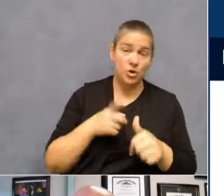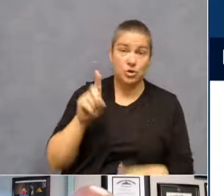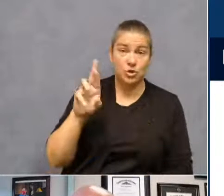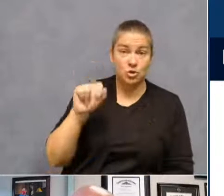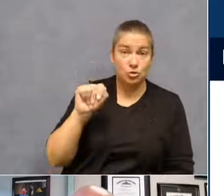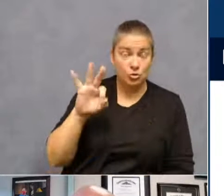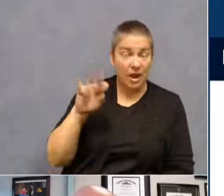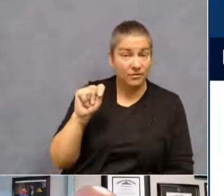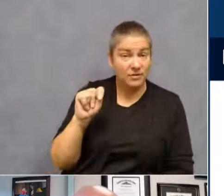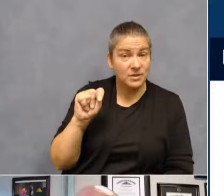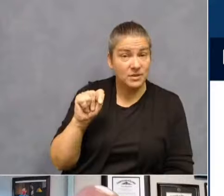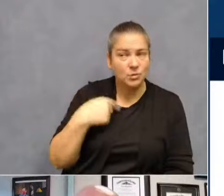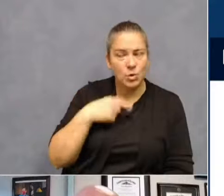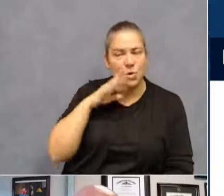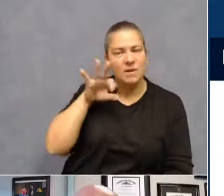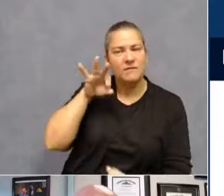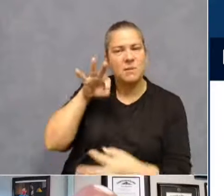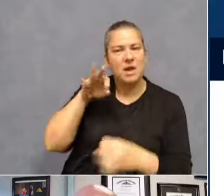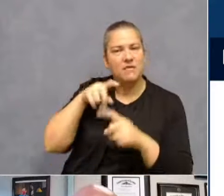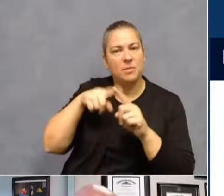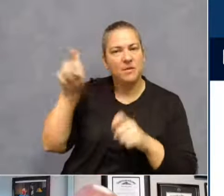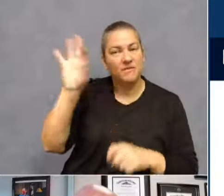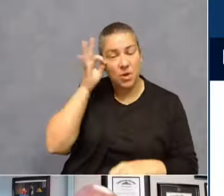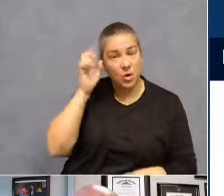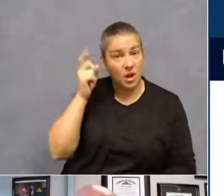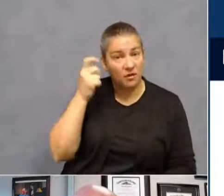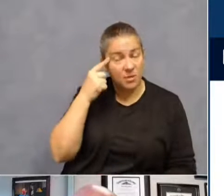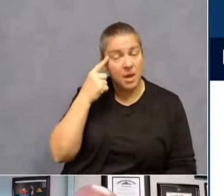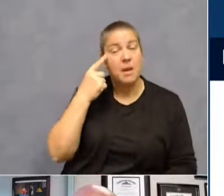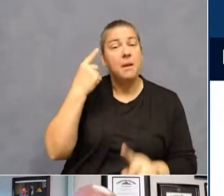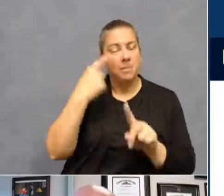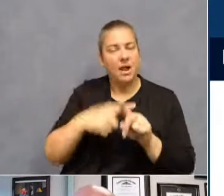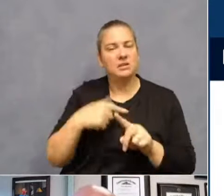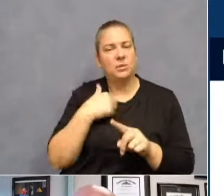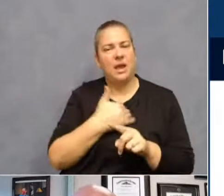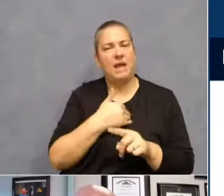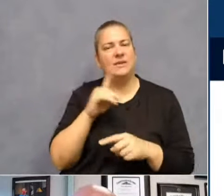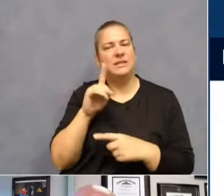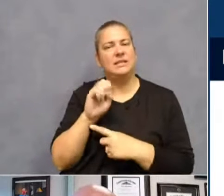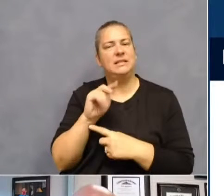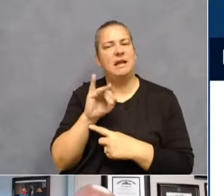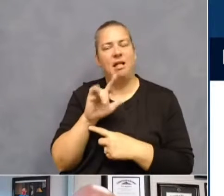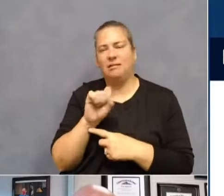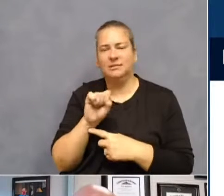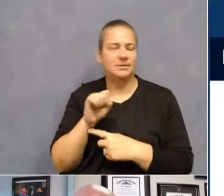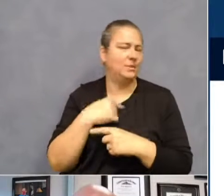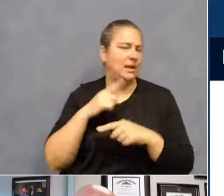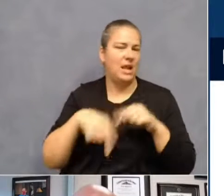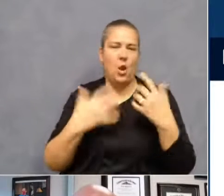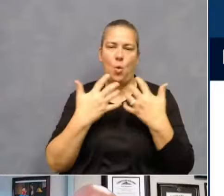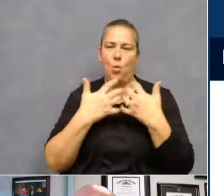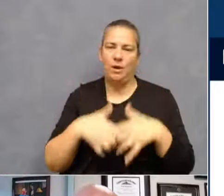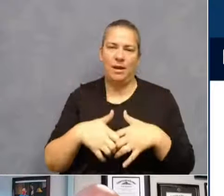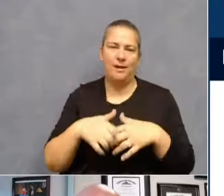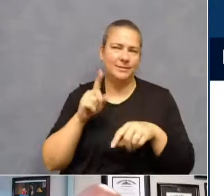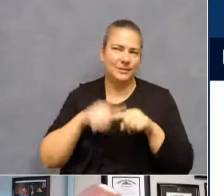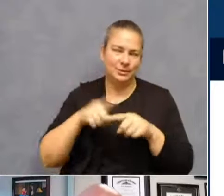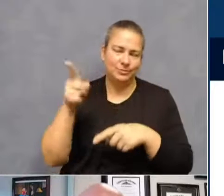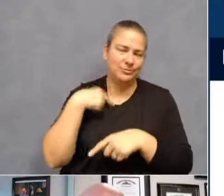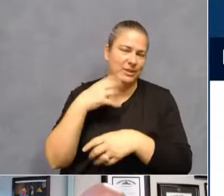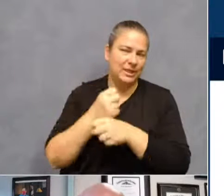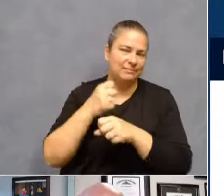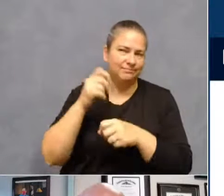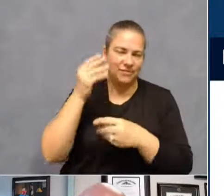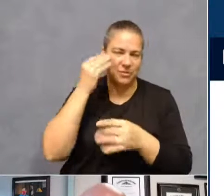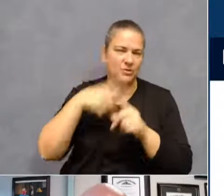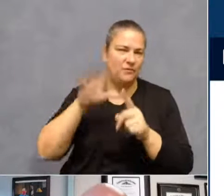from the federal government. We also have additional details that can't be worked out until we get more information from the federal government,